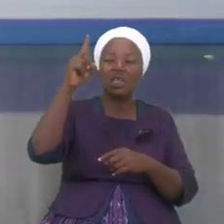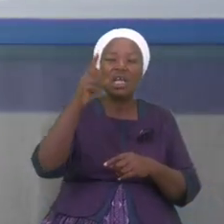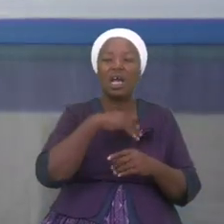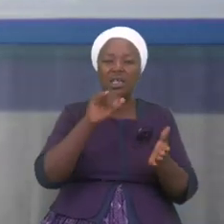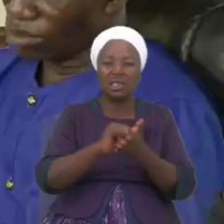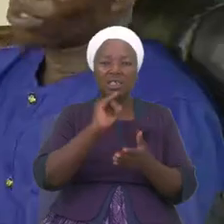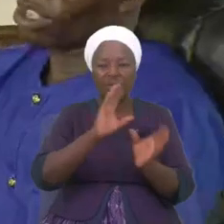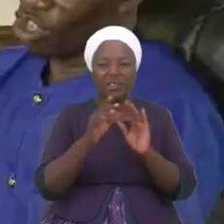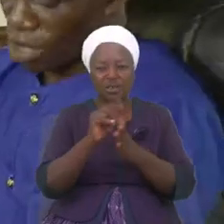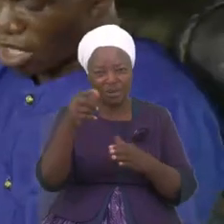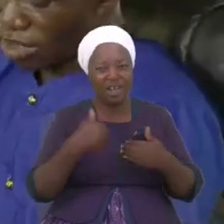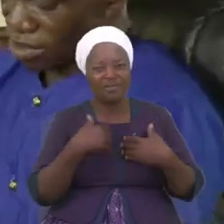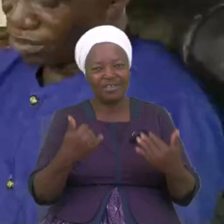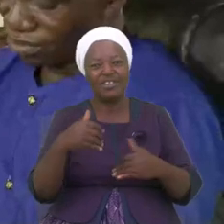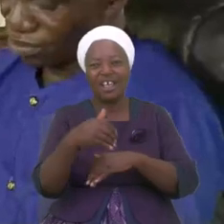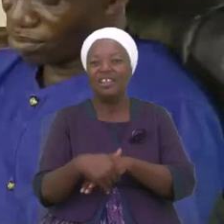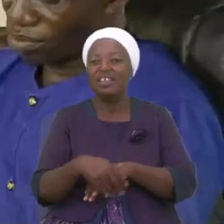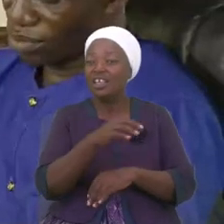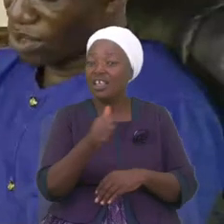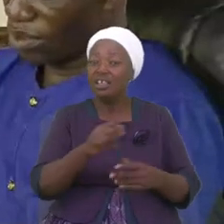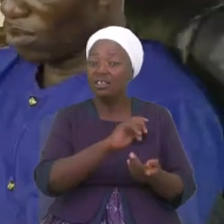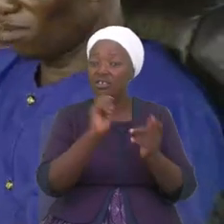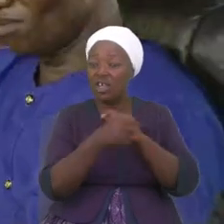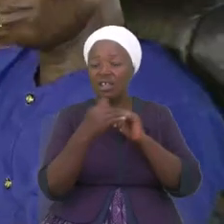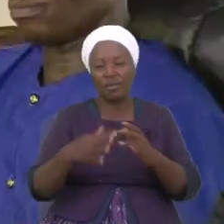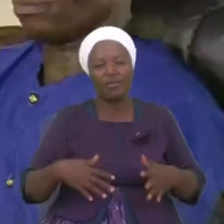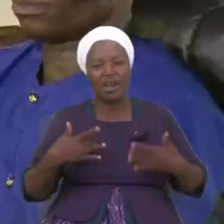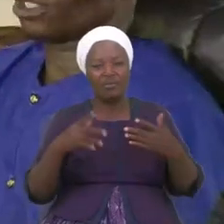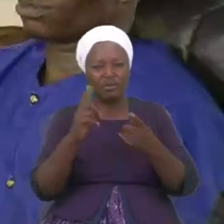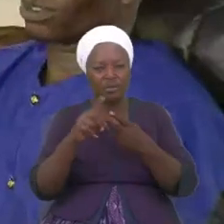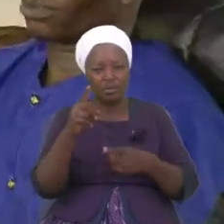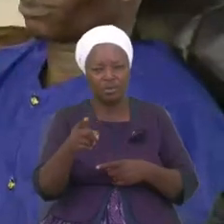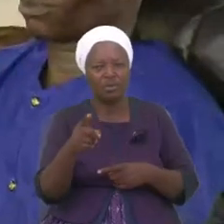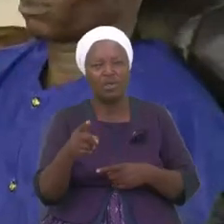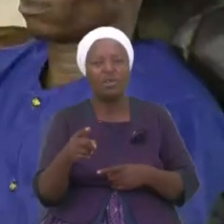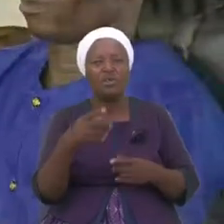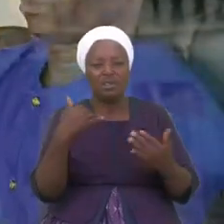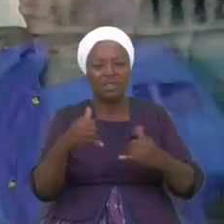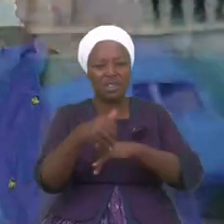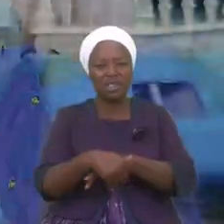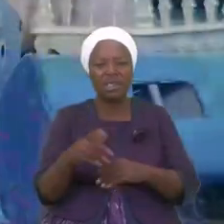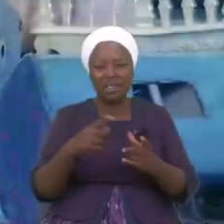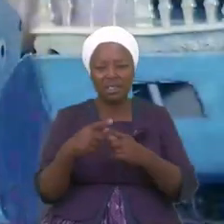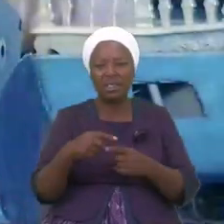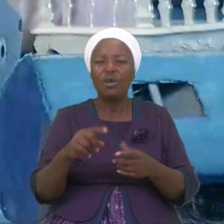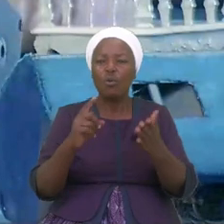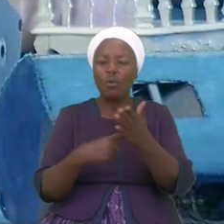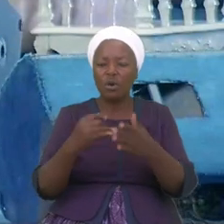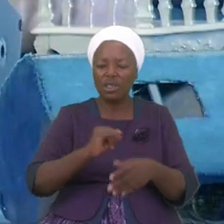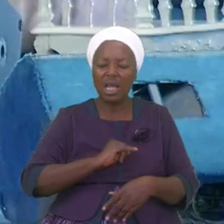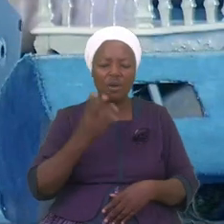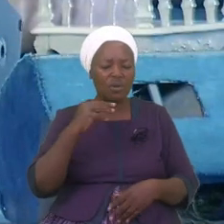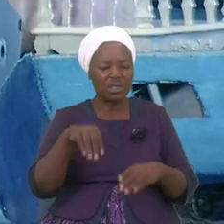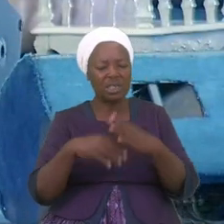you are going to have tonight. A change of life for you tonight. You say, once I was in darkness, but now